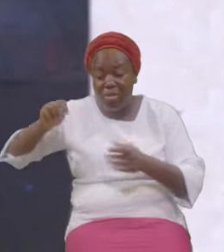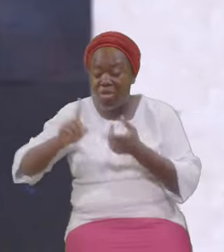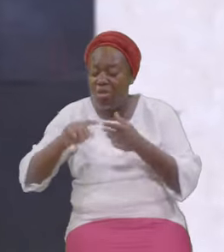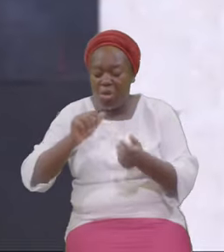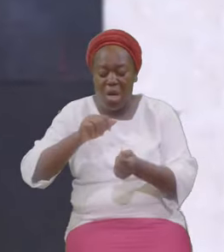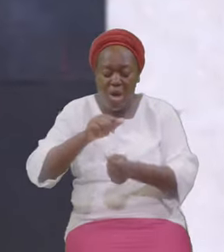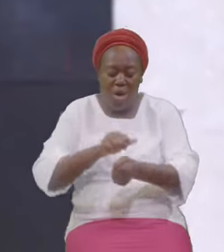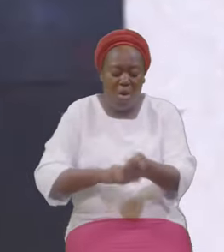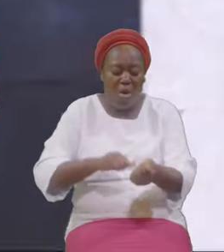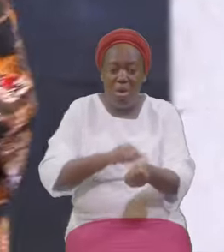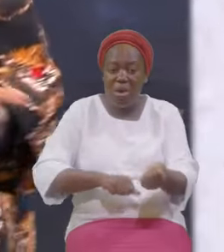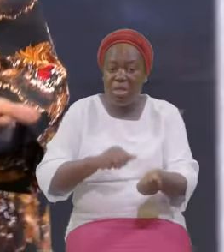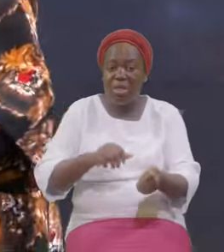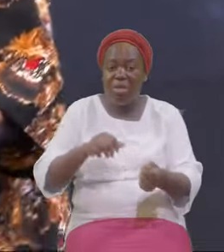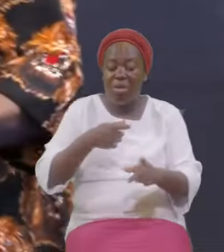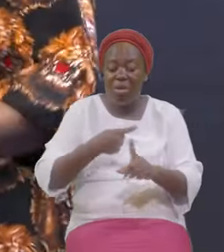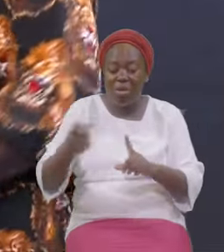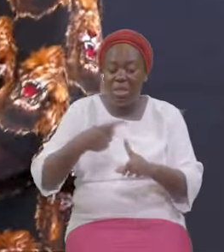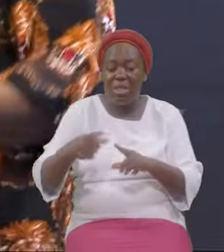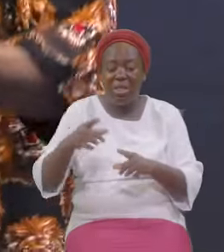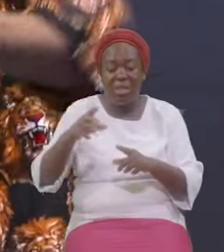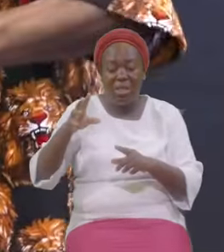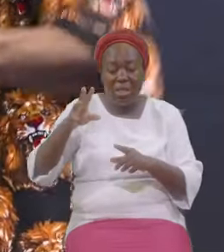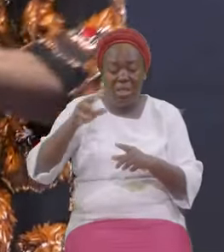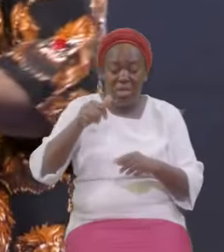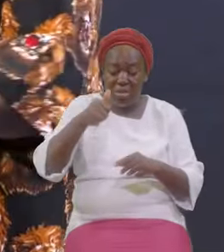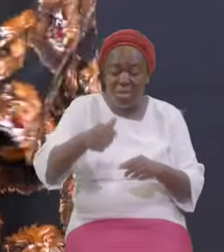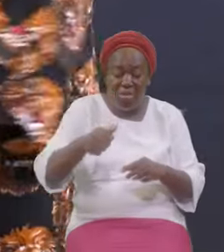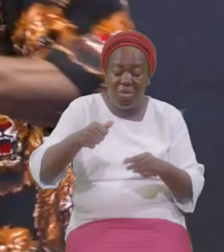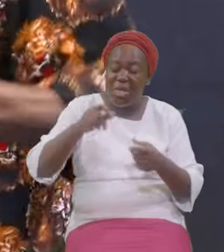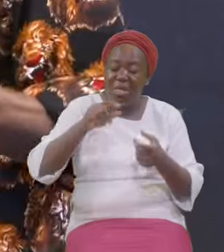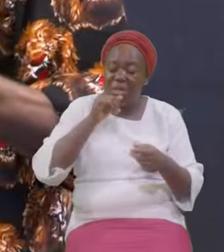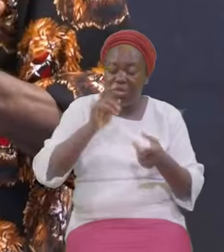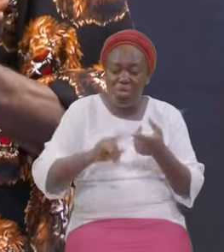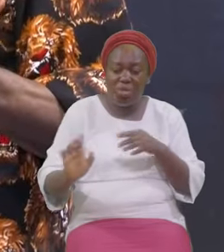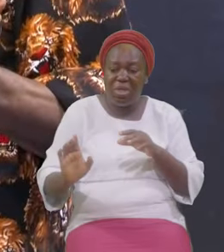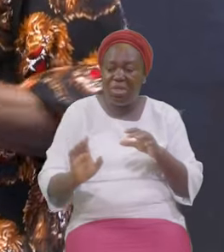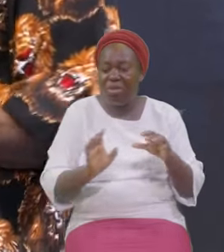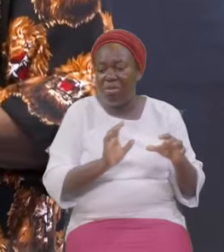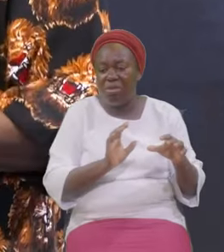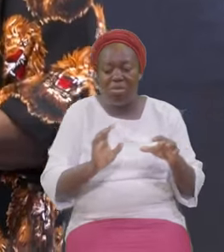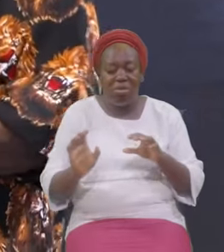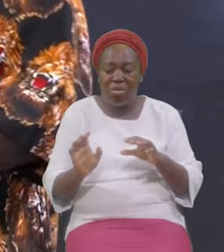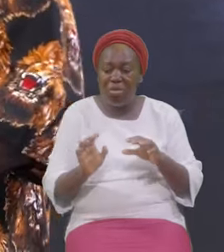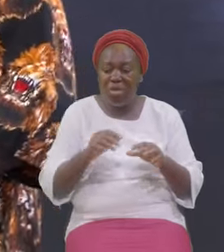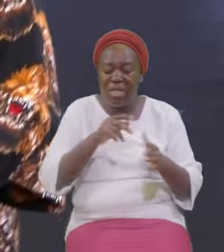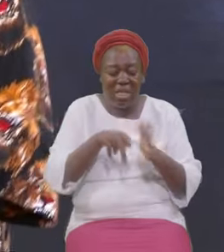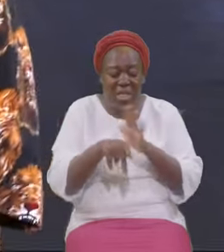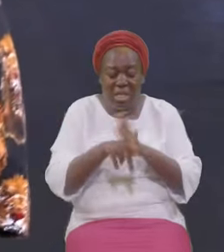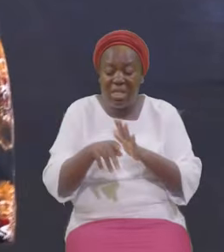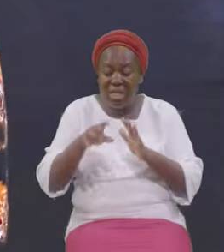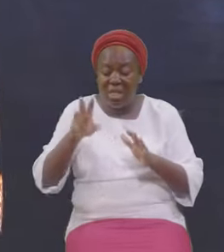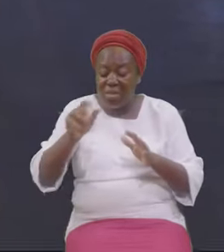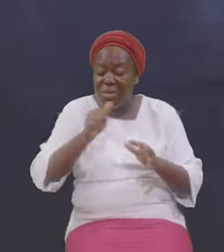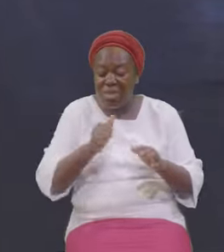be destroying himself, what pushed him to be committing slow, gradual suicide was the devil. The man